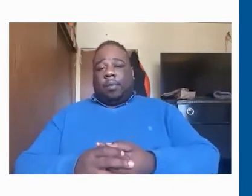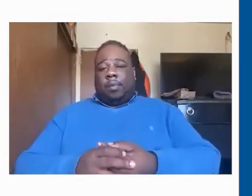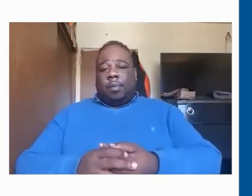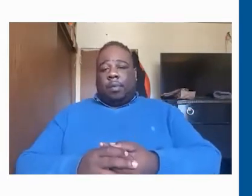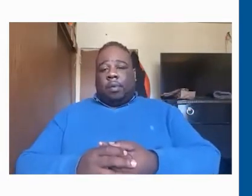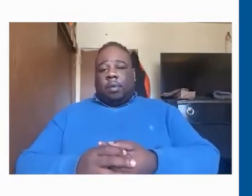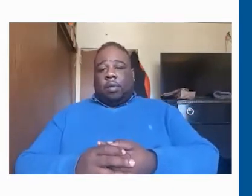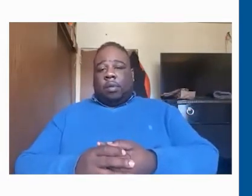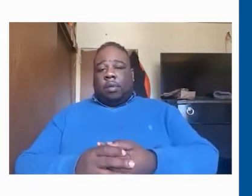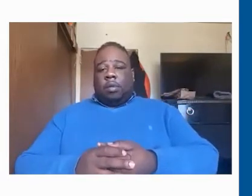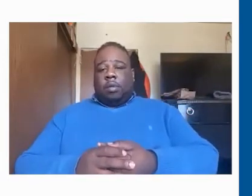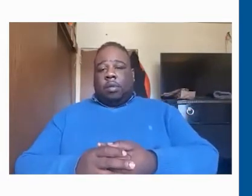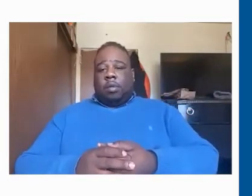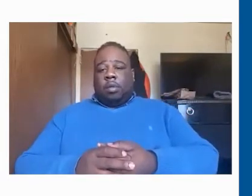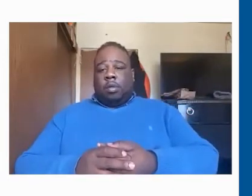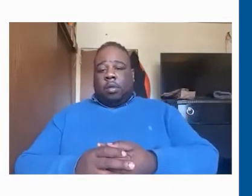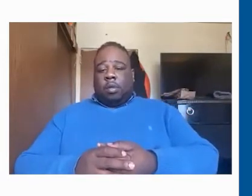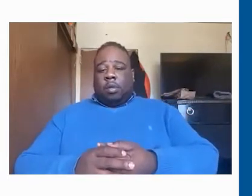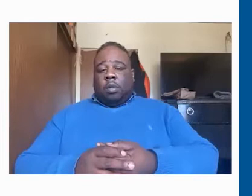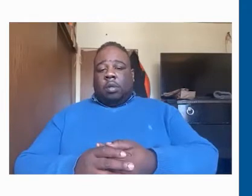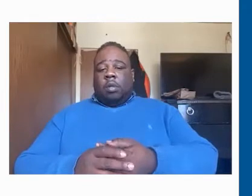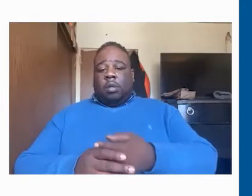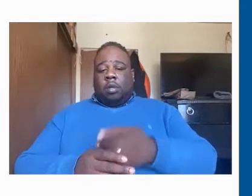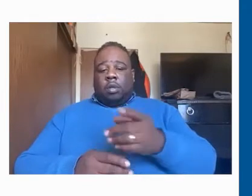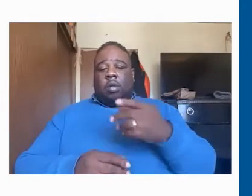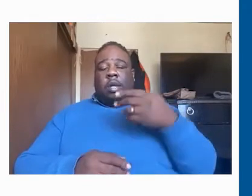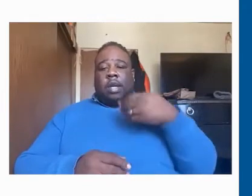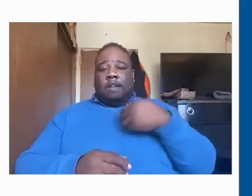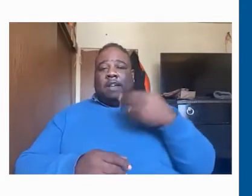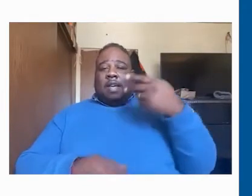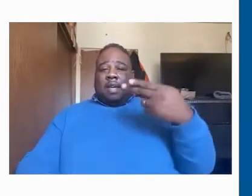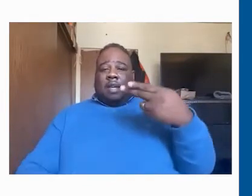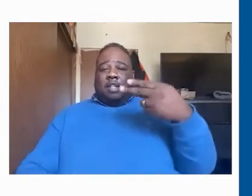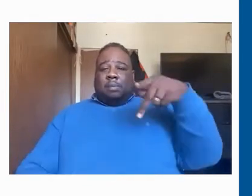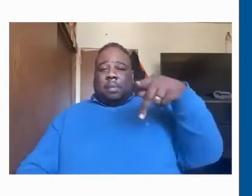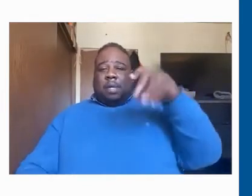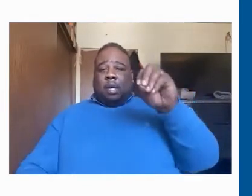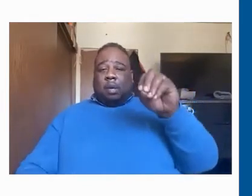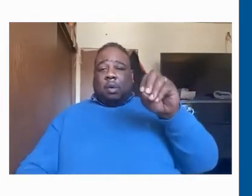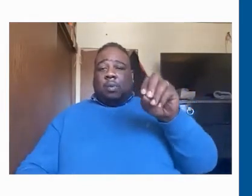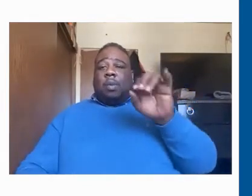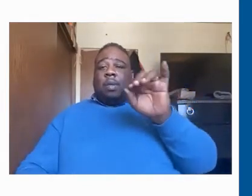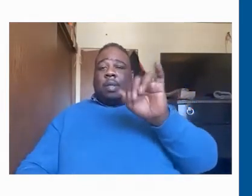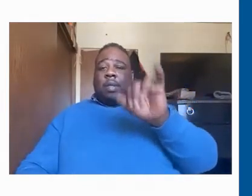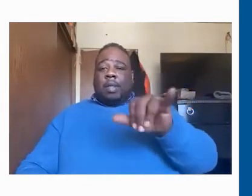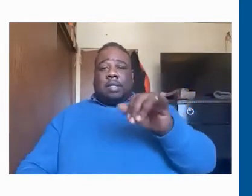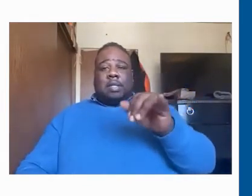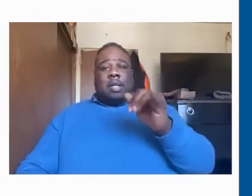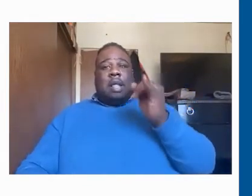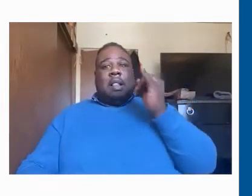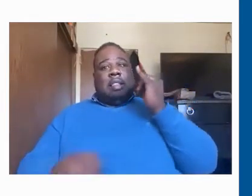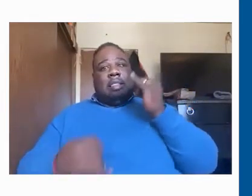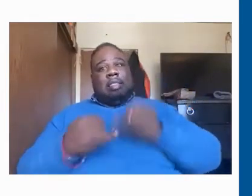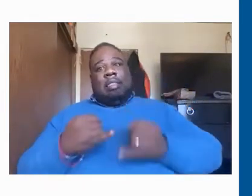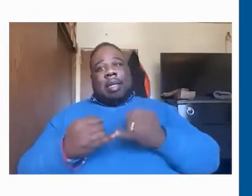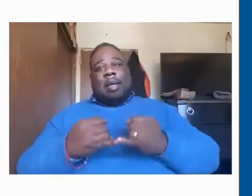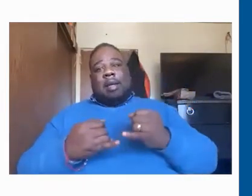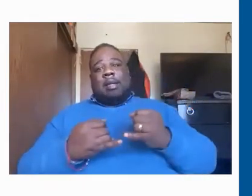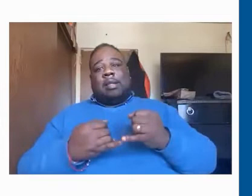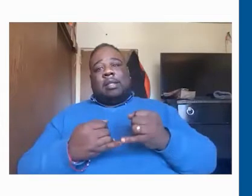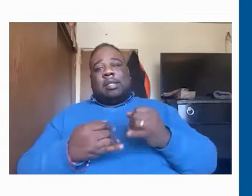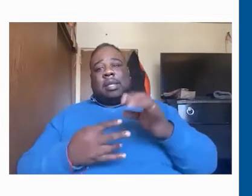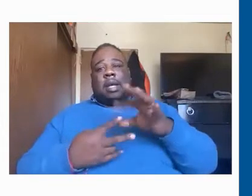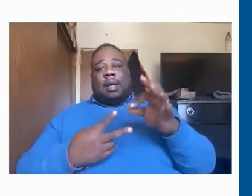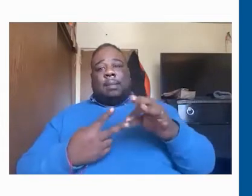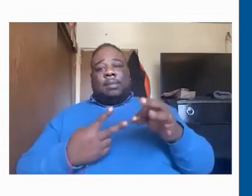HEO, H-E-O. And that is a last resort transportation option for the city of New York. So if you've contacted